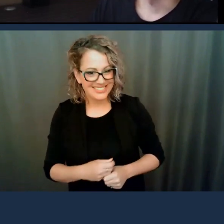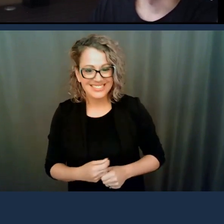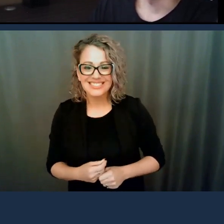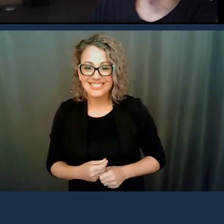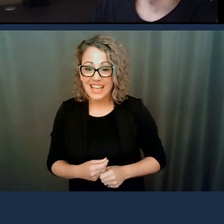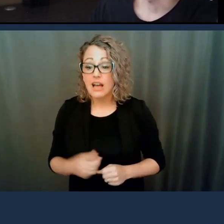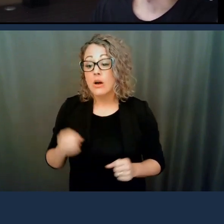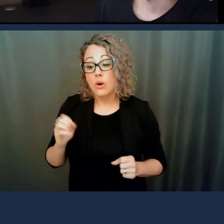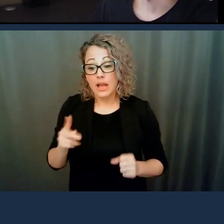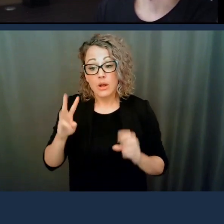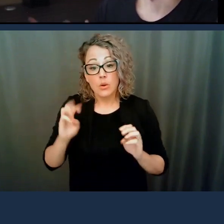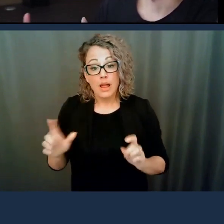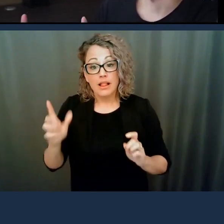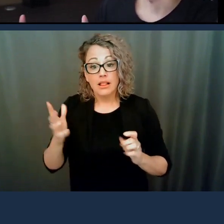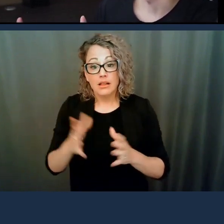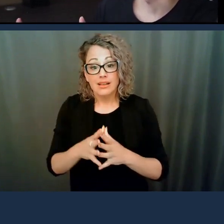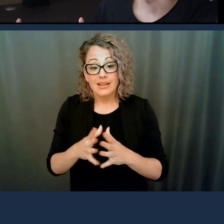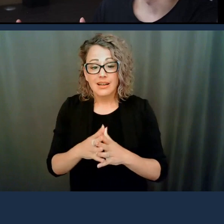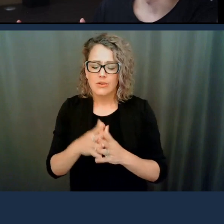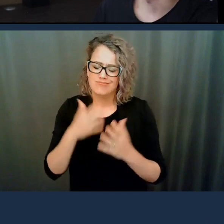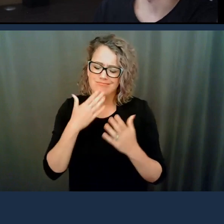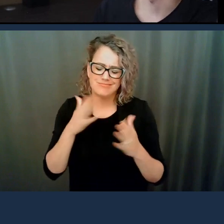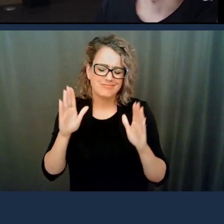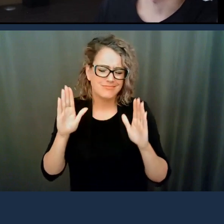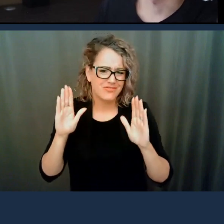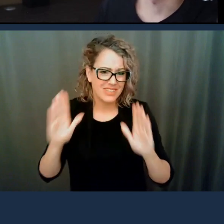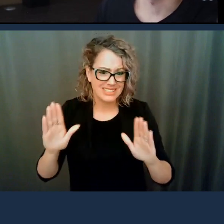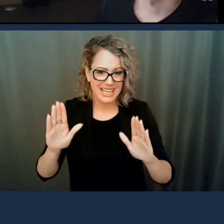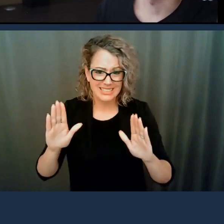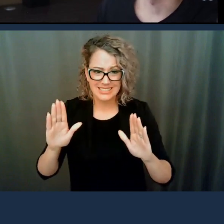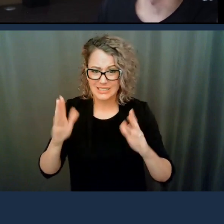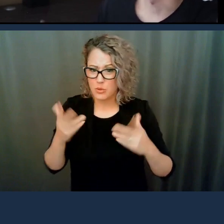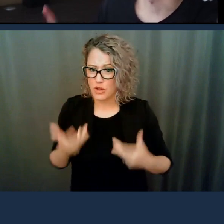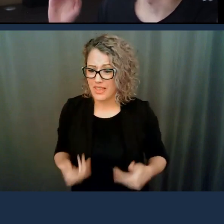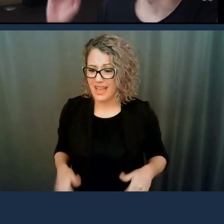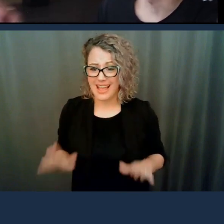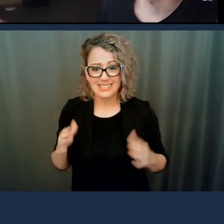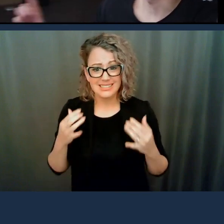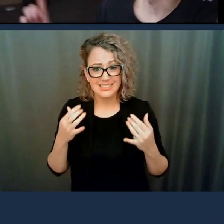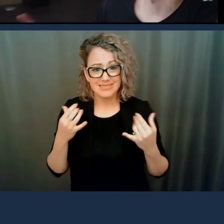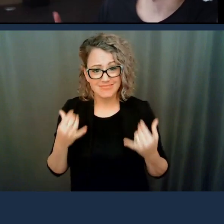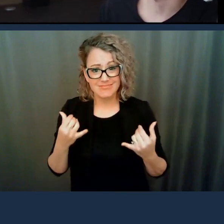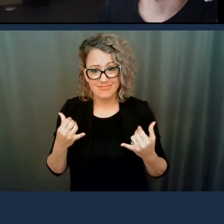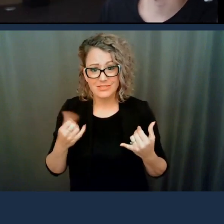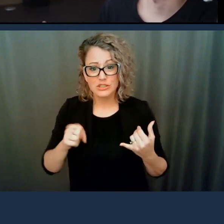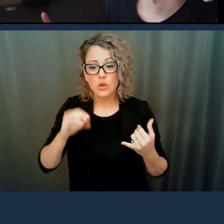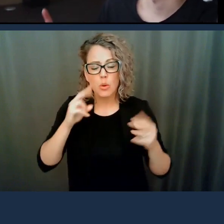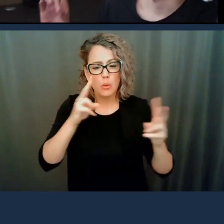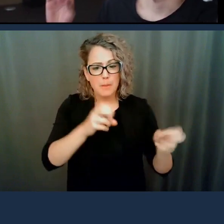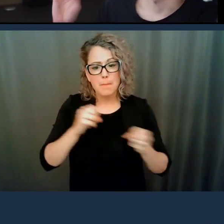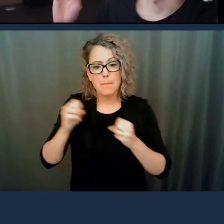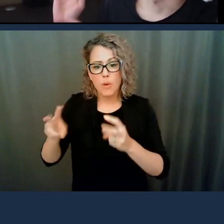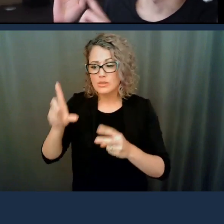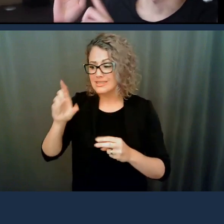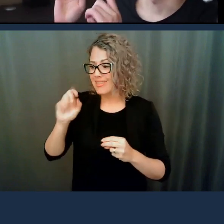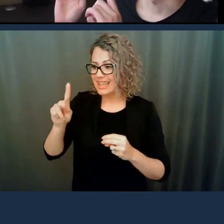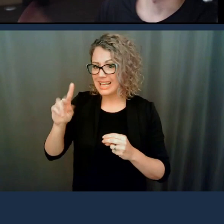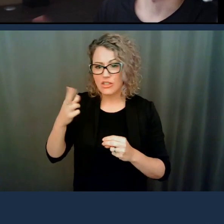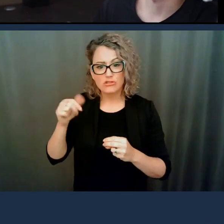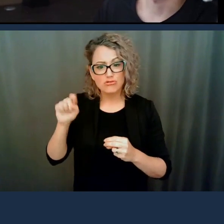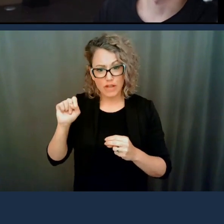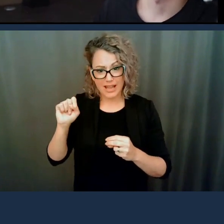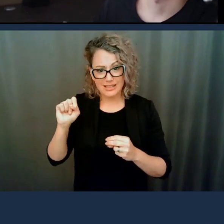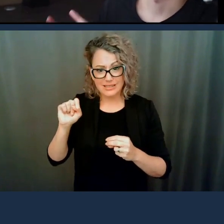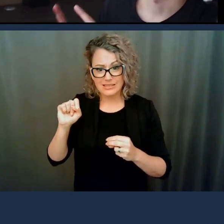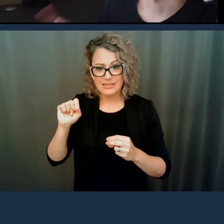Yeah. Well, Satish, that was fantastic. We're at the end of the segment here. We're going to paste a link in the chat where we would like